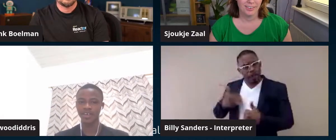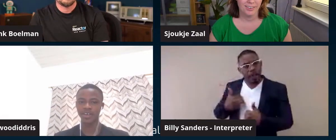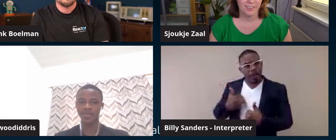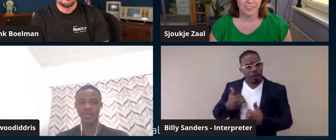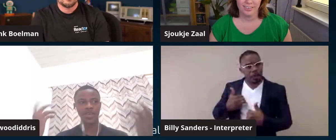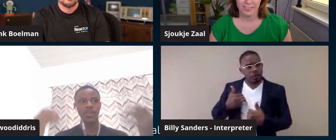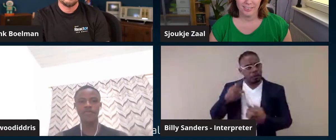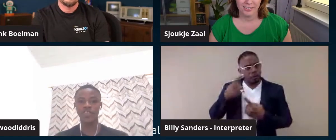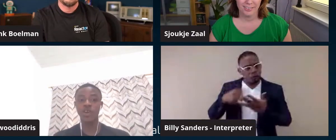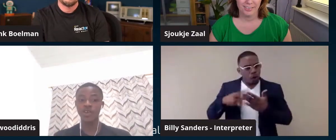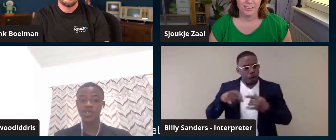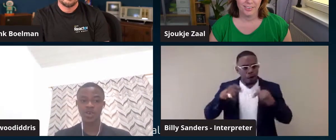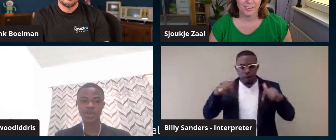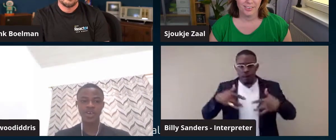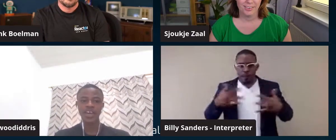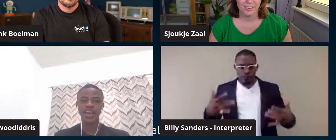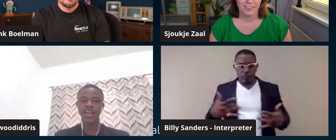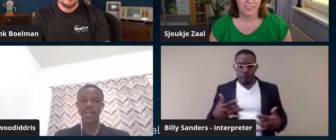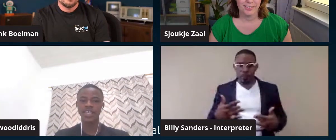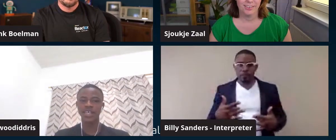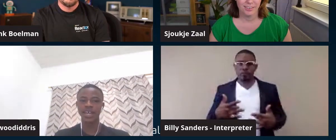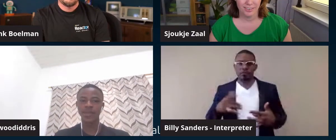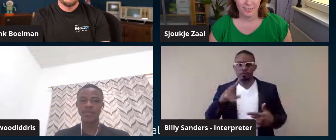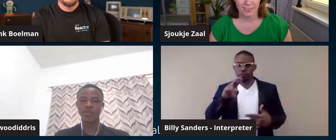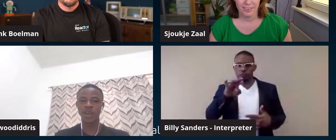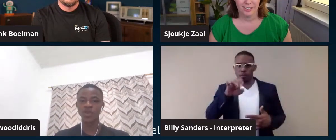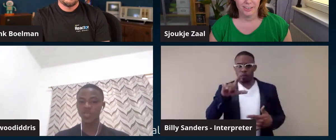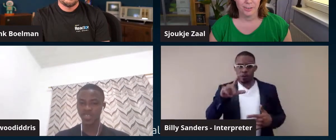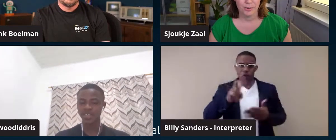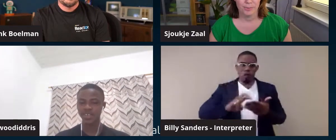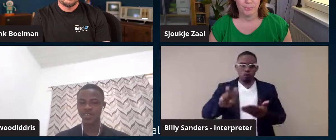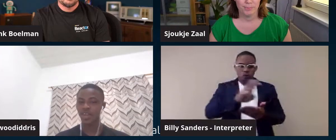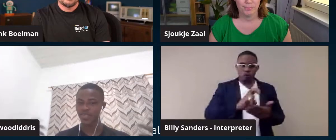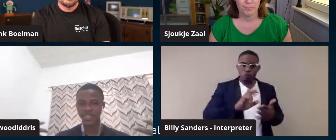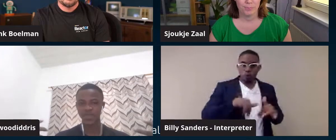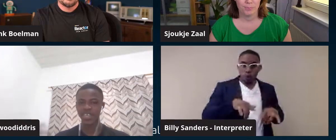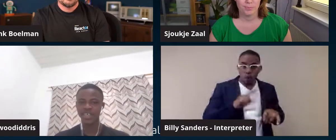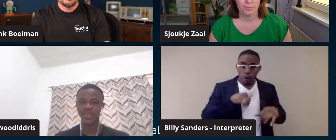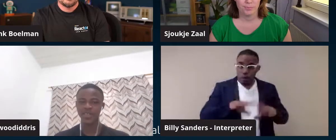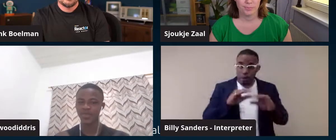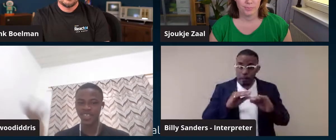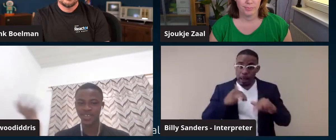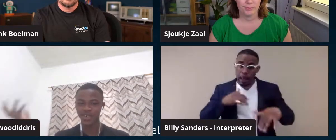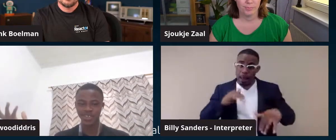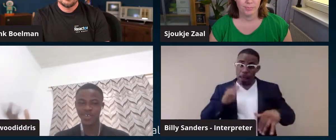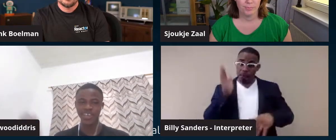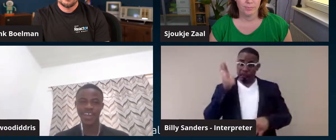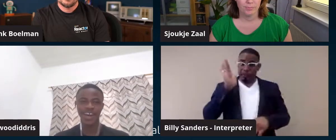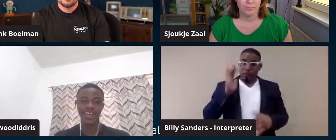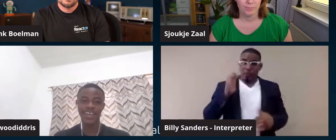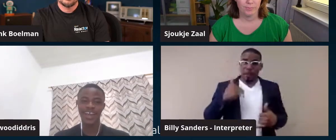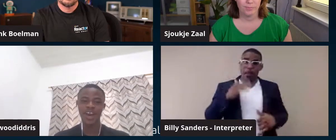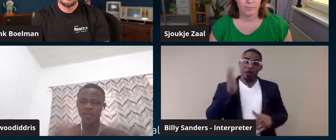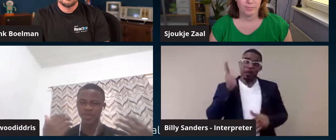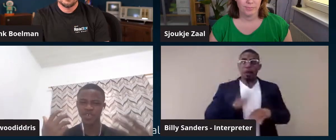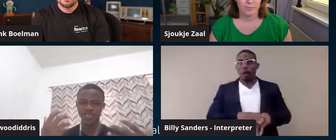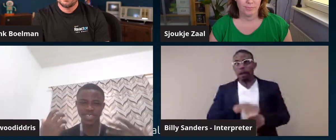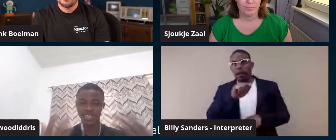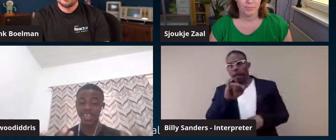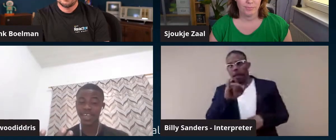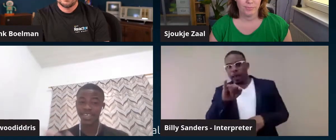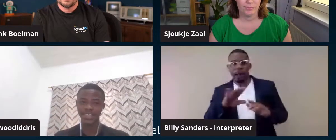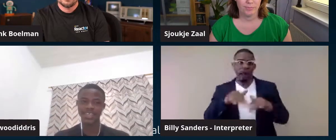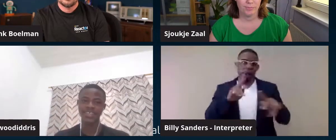AI virtual on tour. And while I was hosting the session, I was a speaker. So I was speaking on, AI and how people